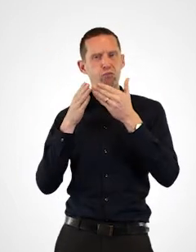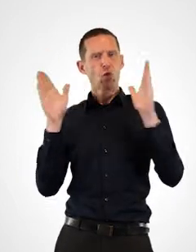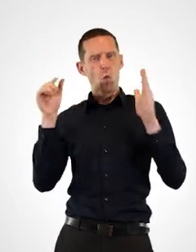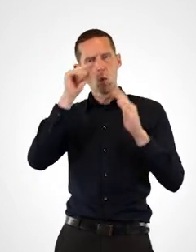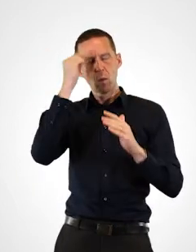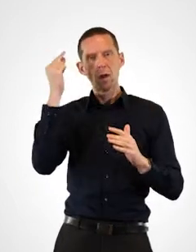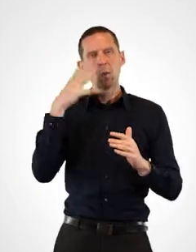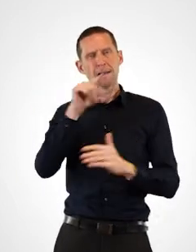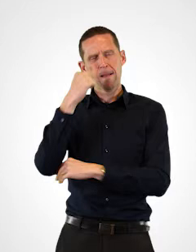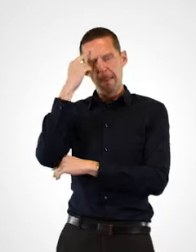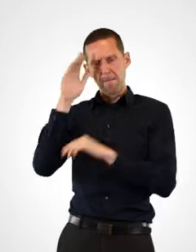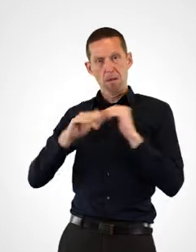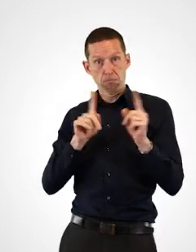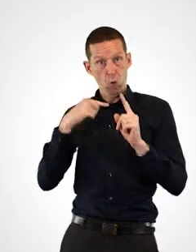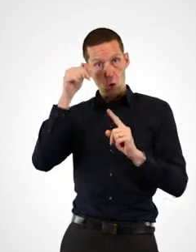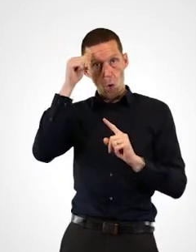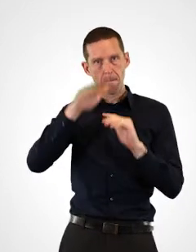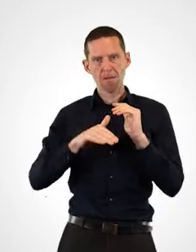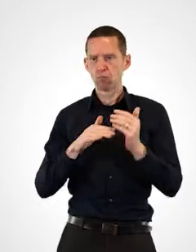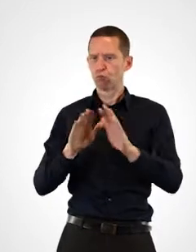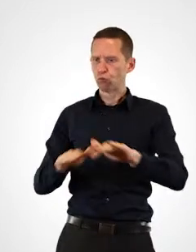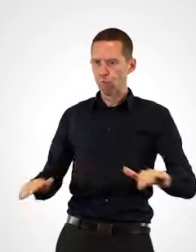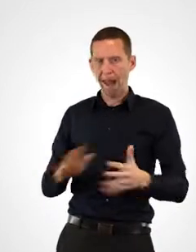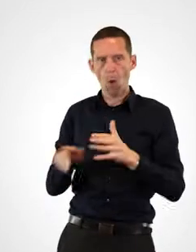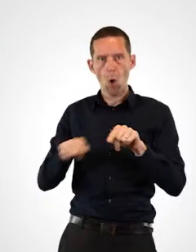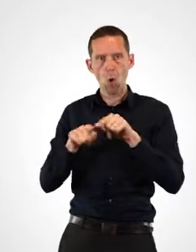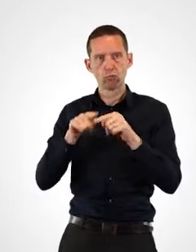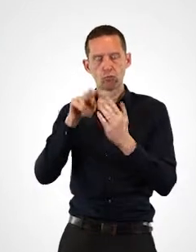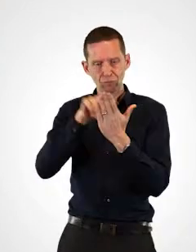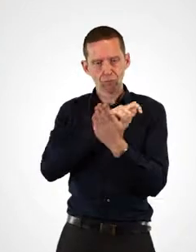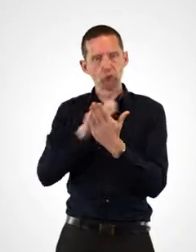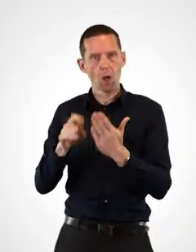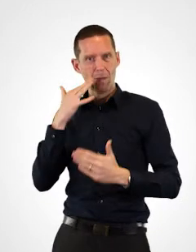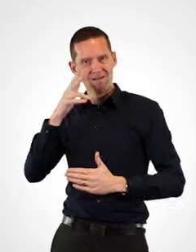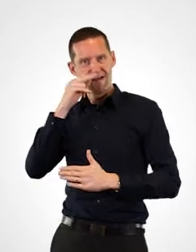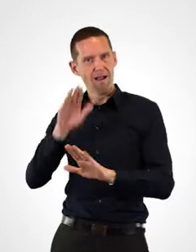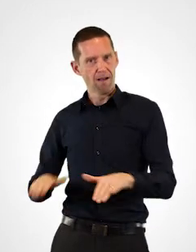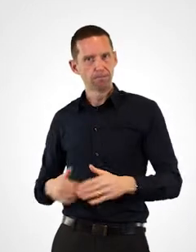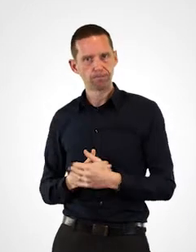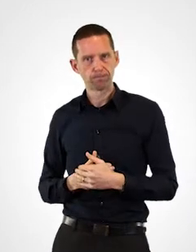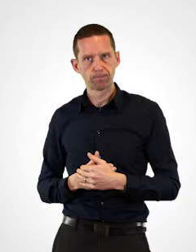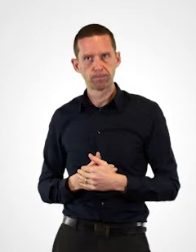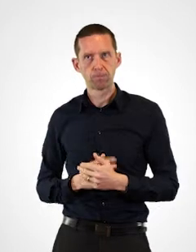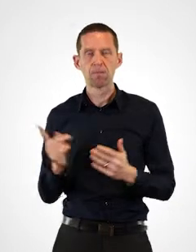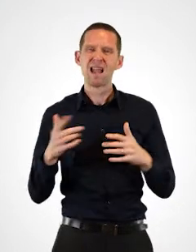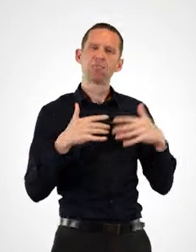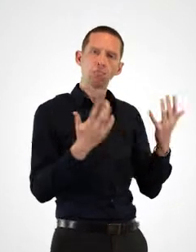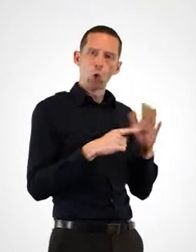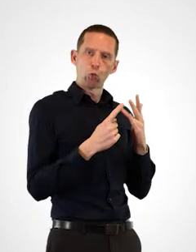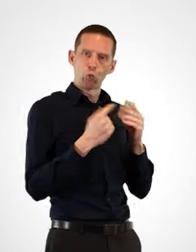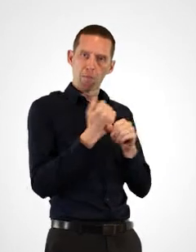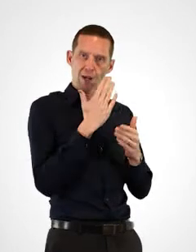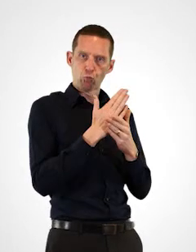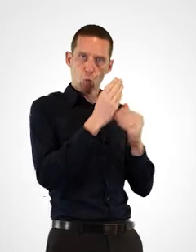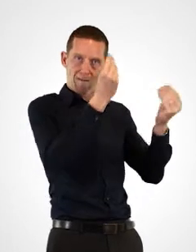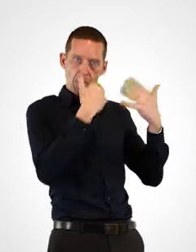really think about what we know about how children learn to read and write in the early years. And to inform the practice that